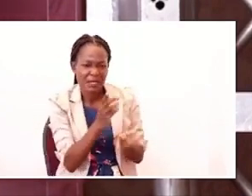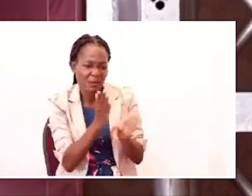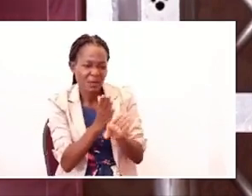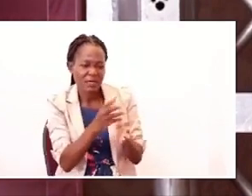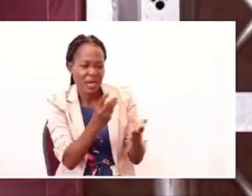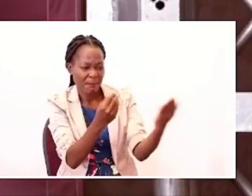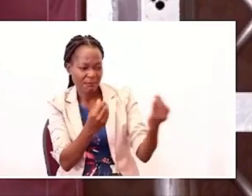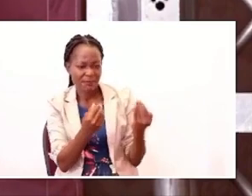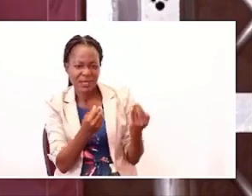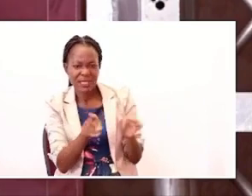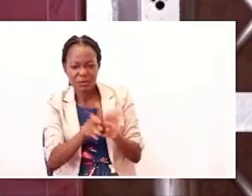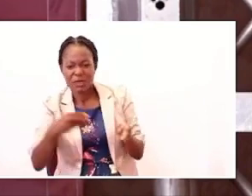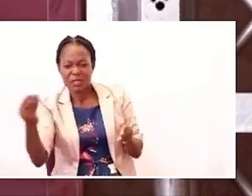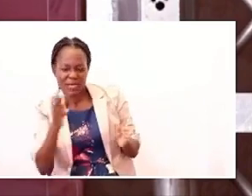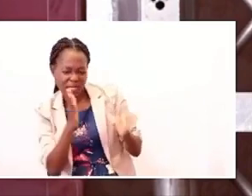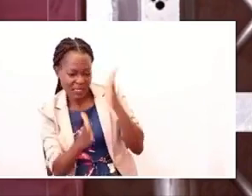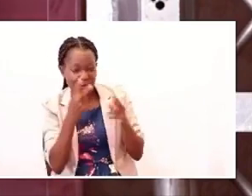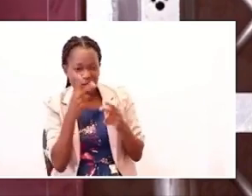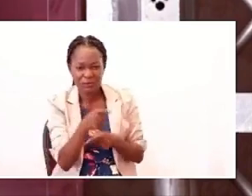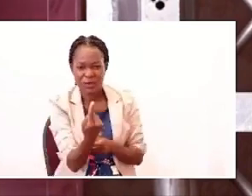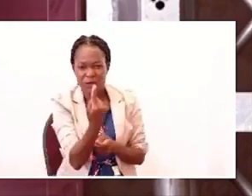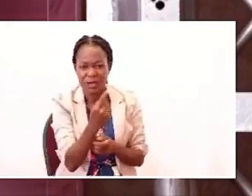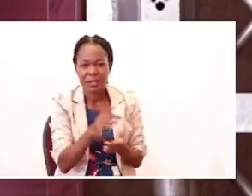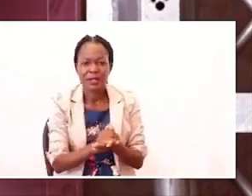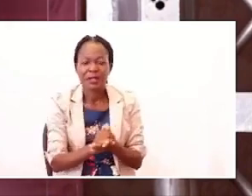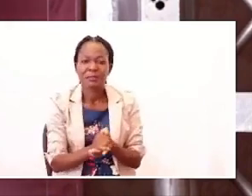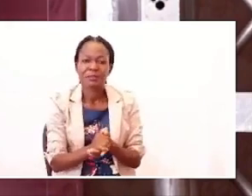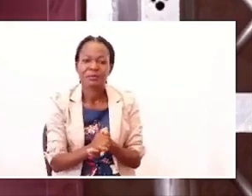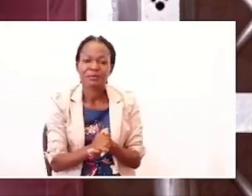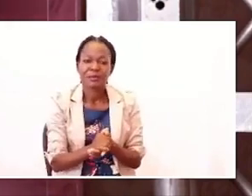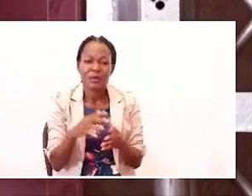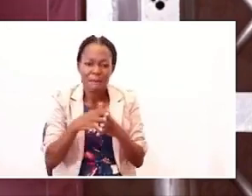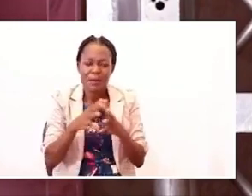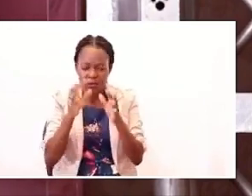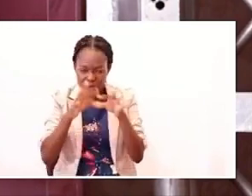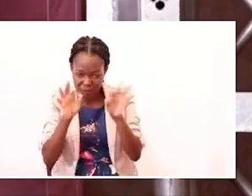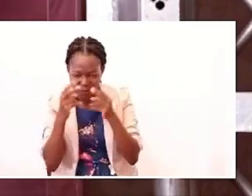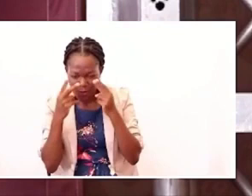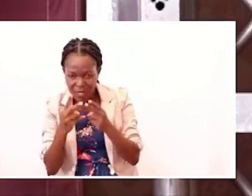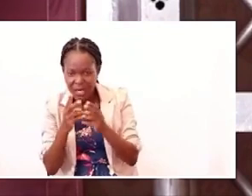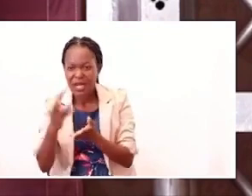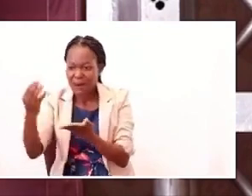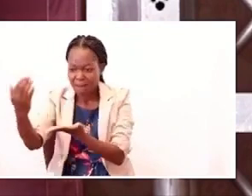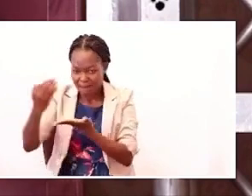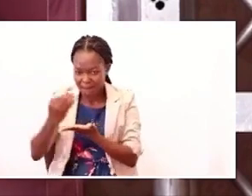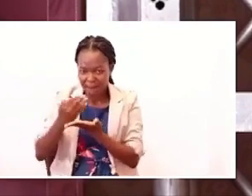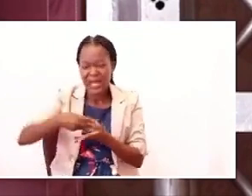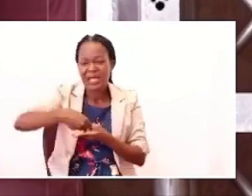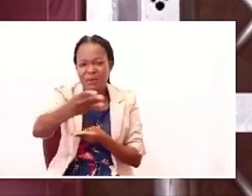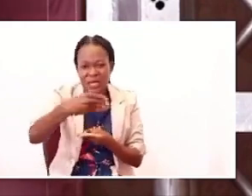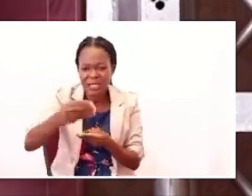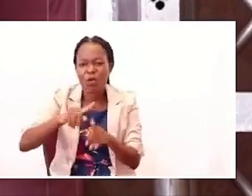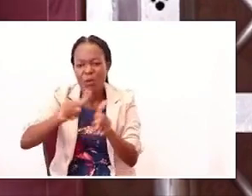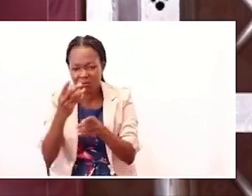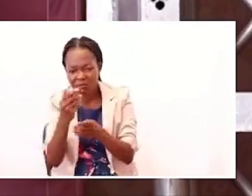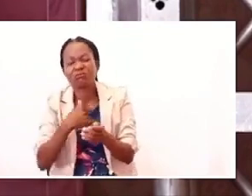and expenditure, the primary fiscal surplus looks at revenue minus expenditure plus debt servicing as